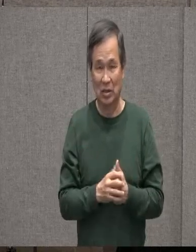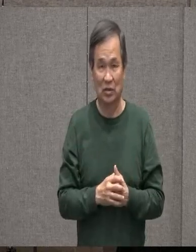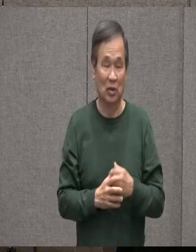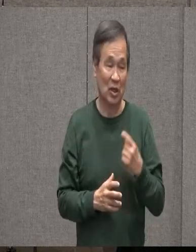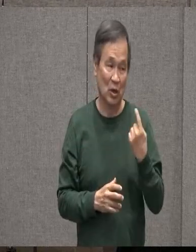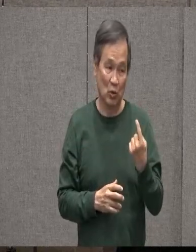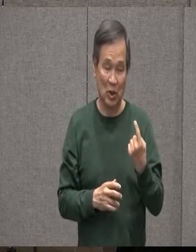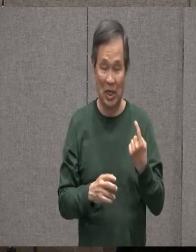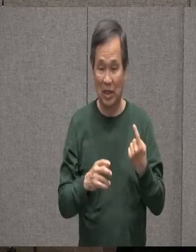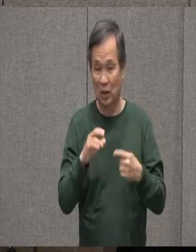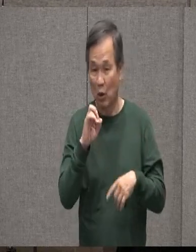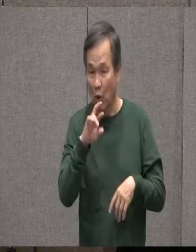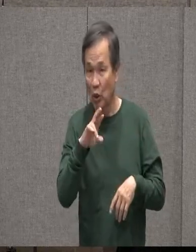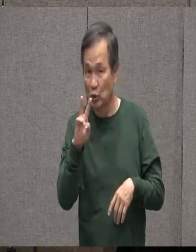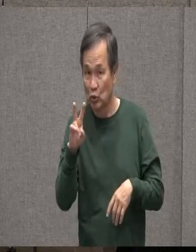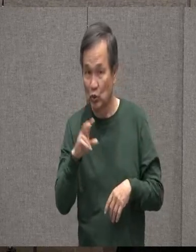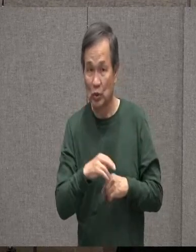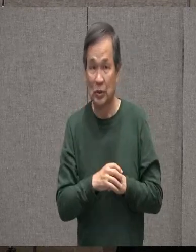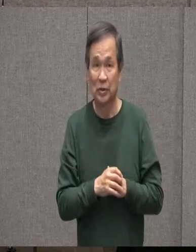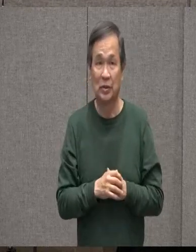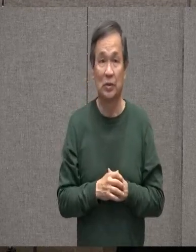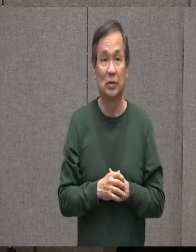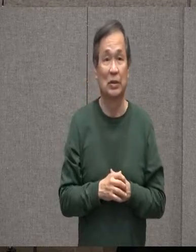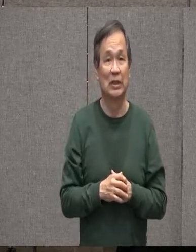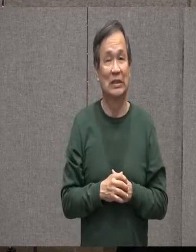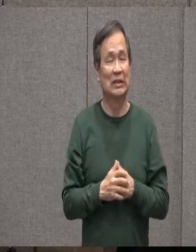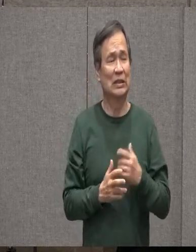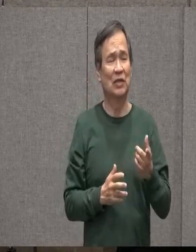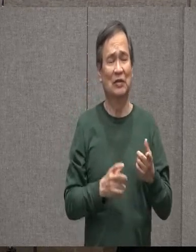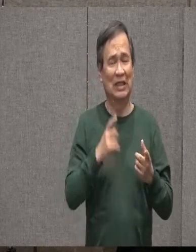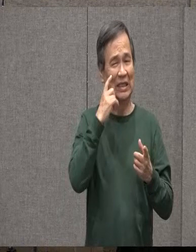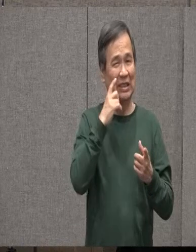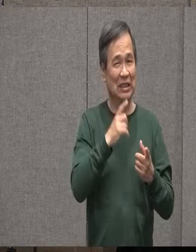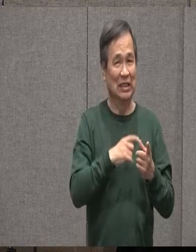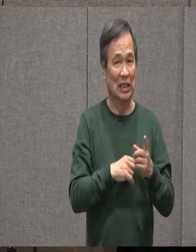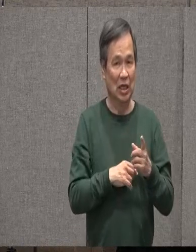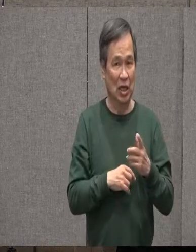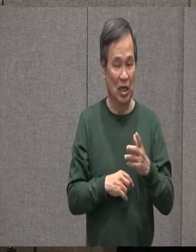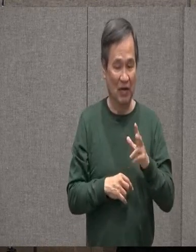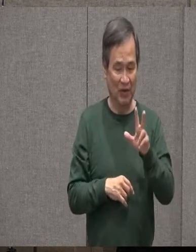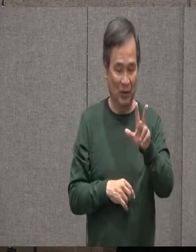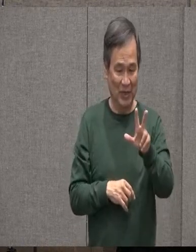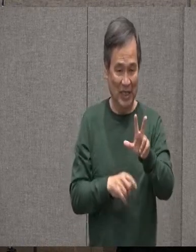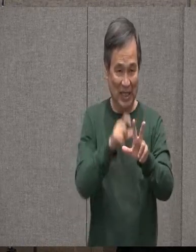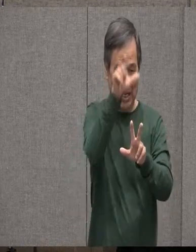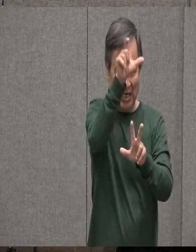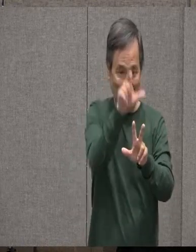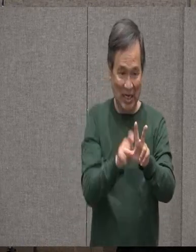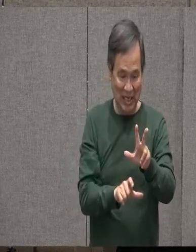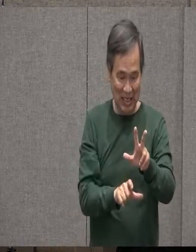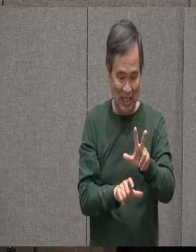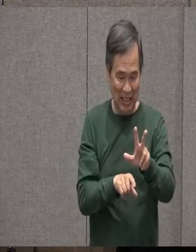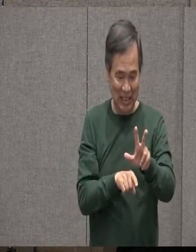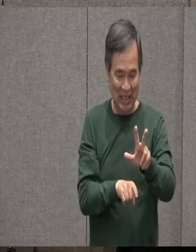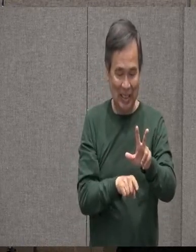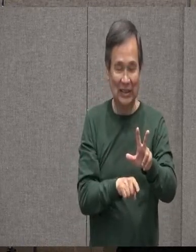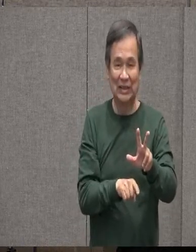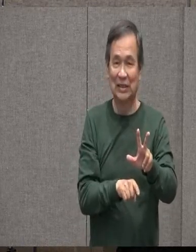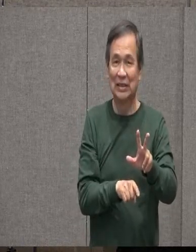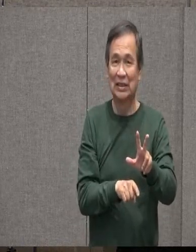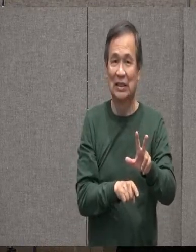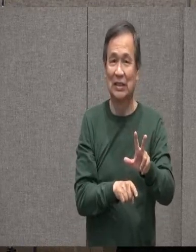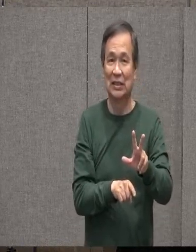go down a little bit because, again, I'm going to try and use what I already have, pieces that I already have closer together